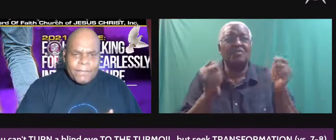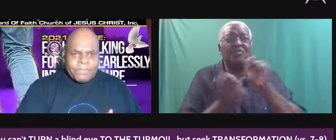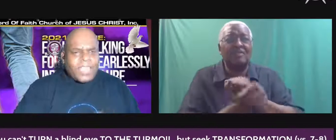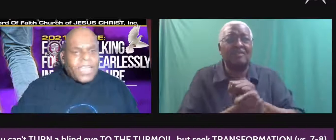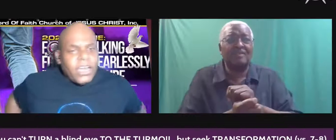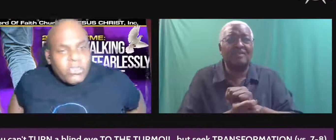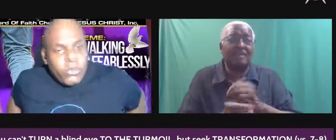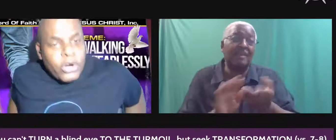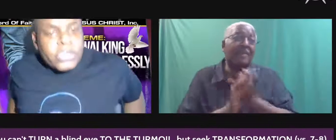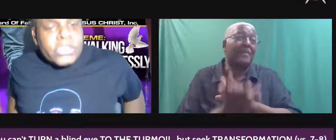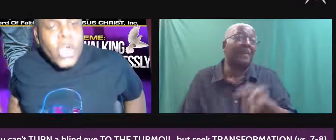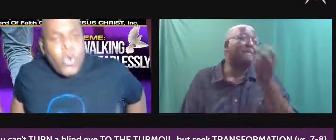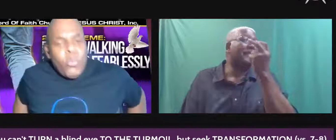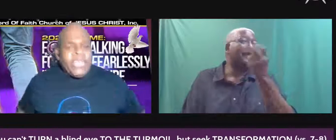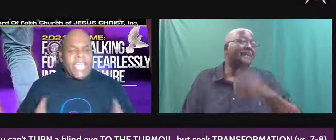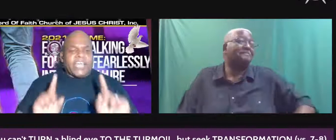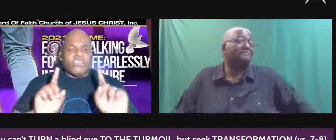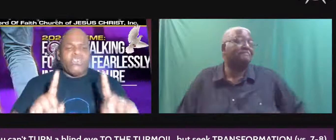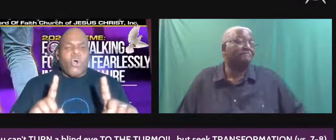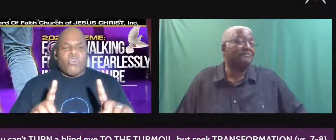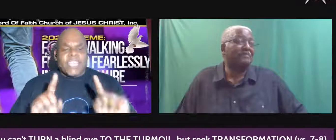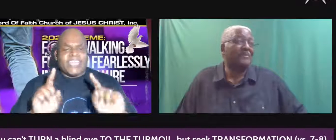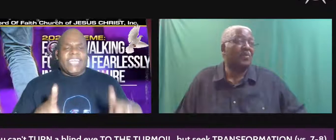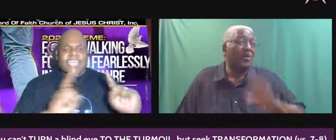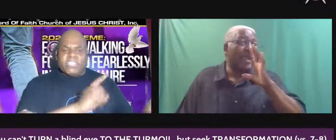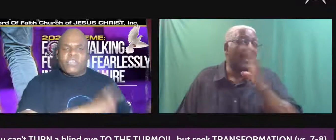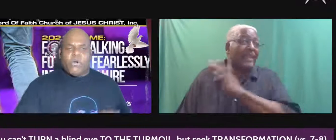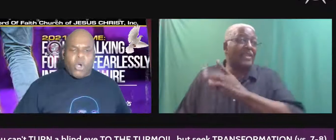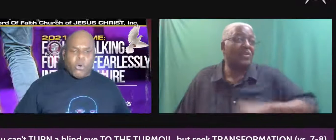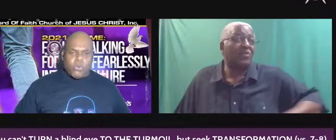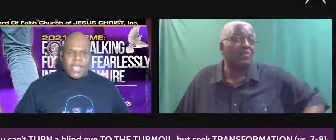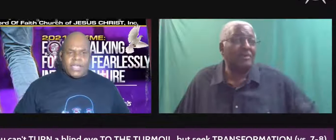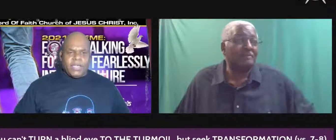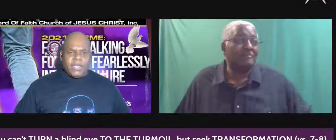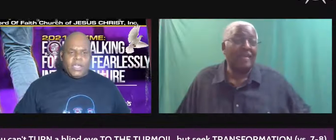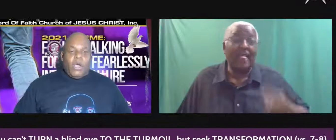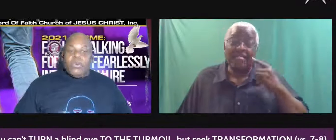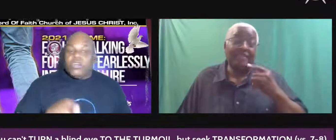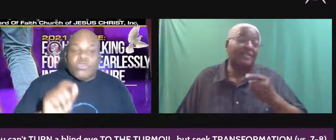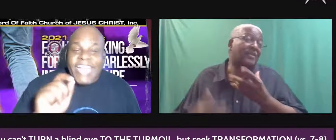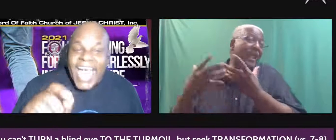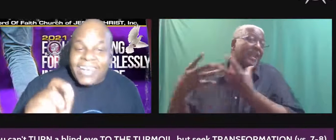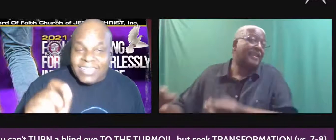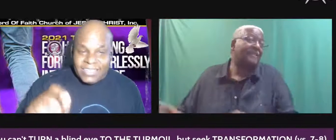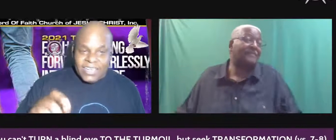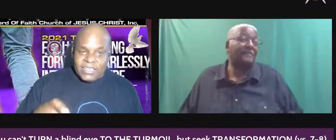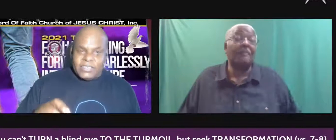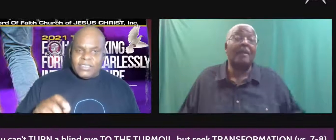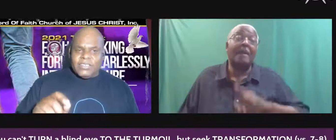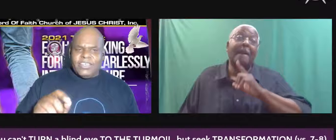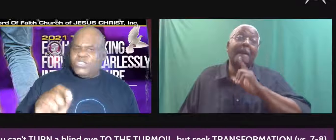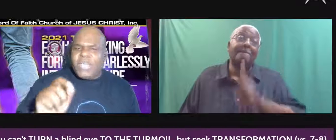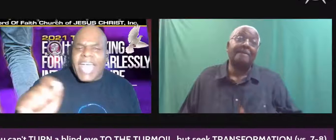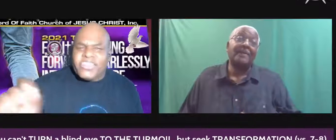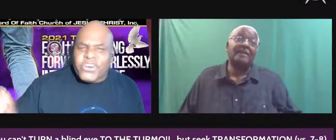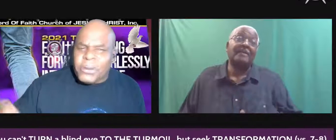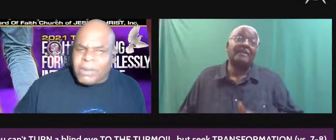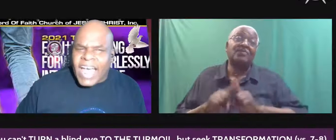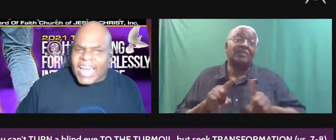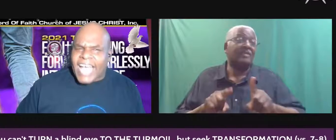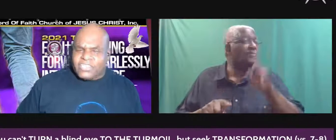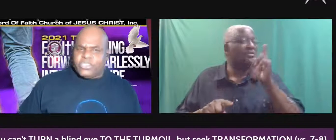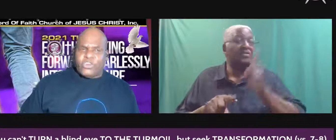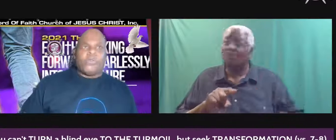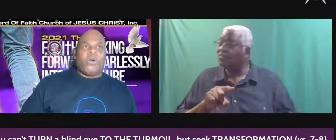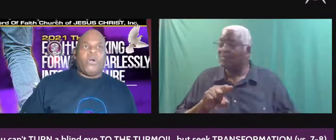blind eye. In other words, we ignore it thinking it's going to go away. When the reality is, you can't turn